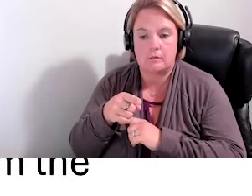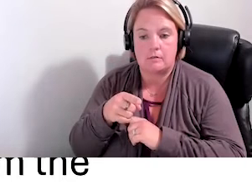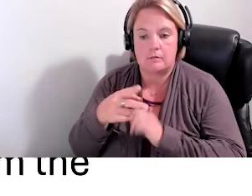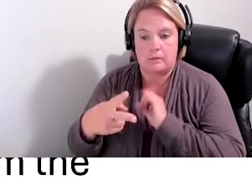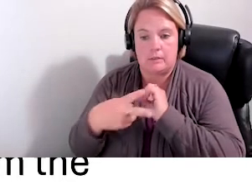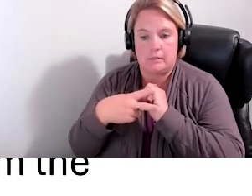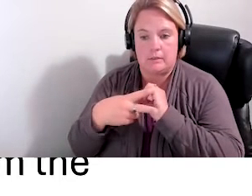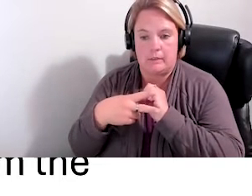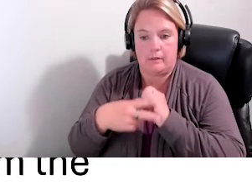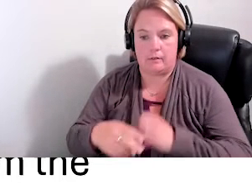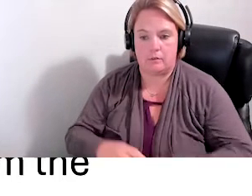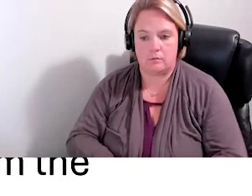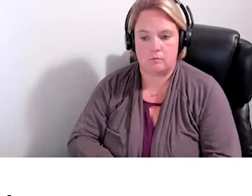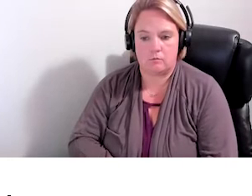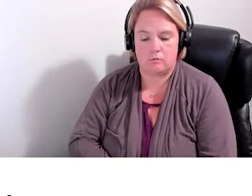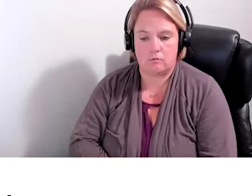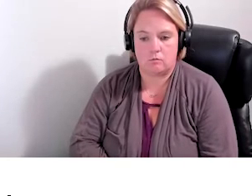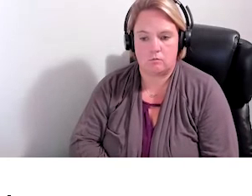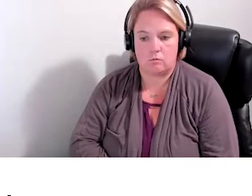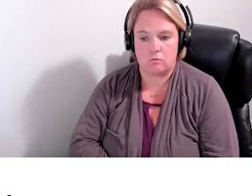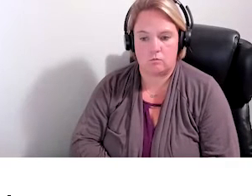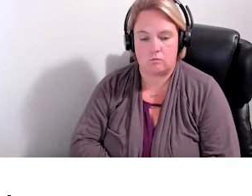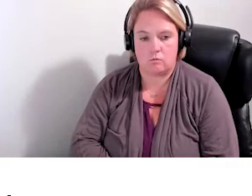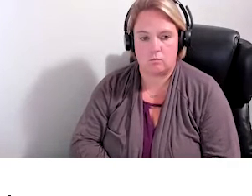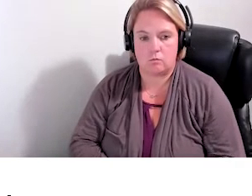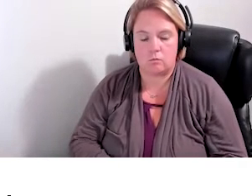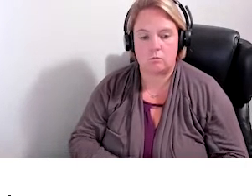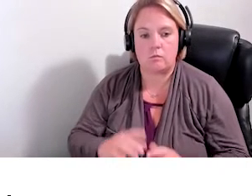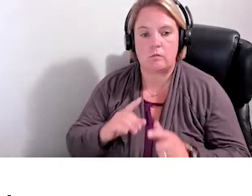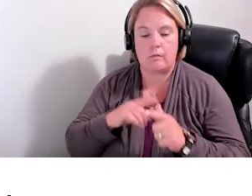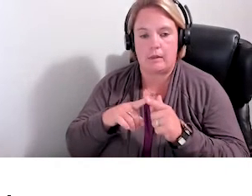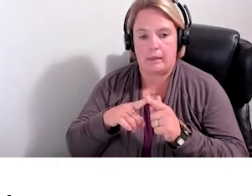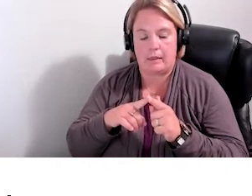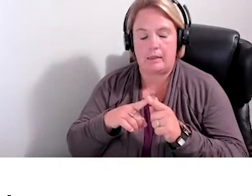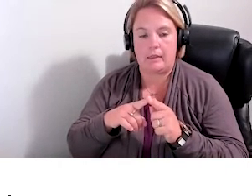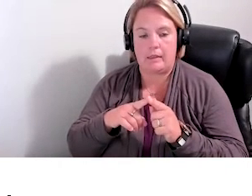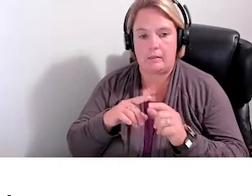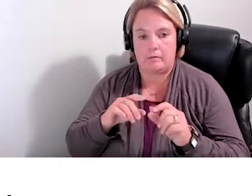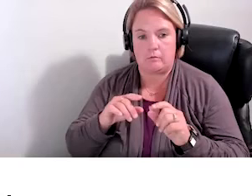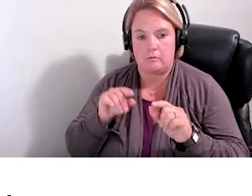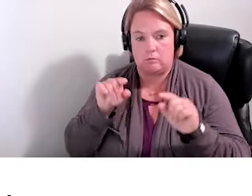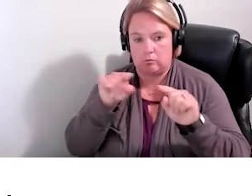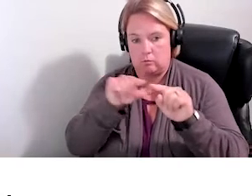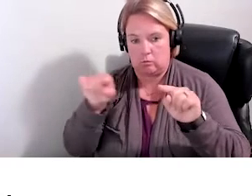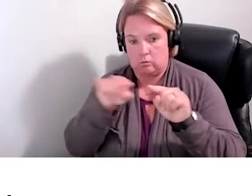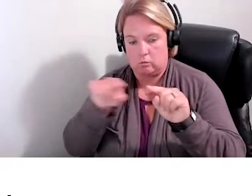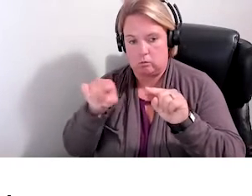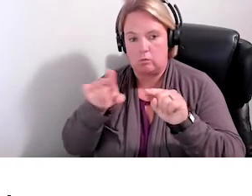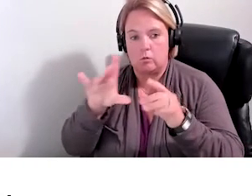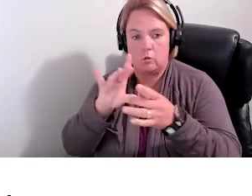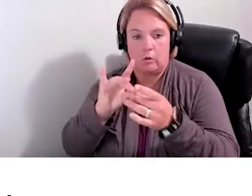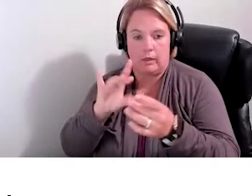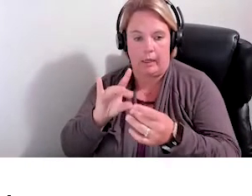that. And then right here will be where you will provide the comments to